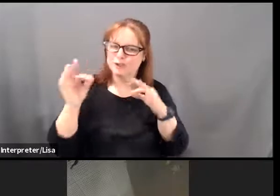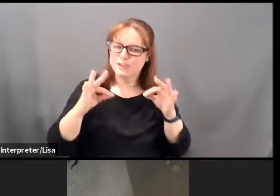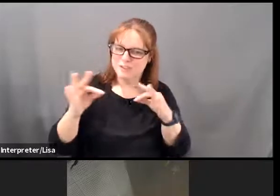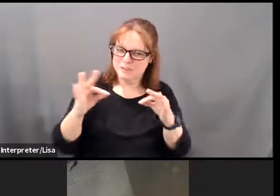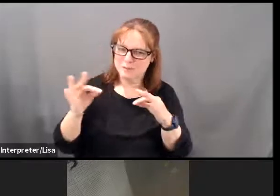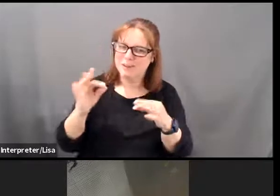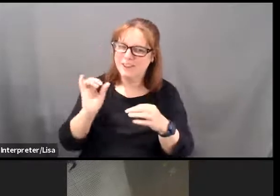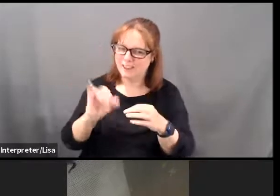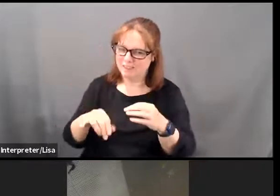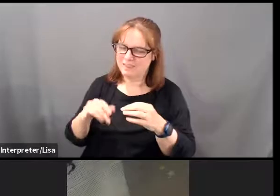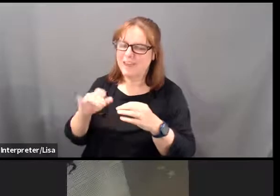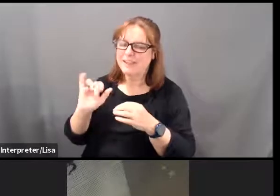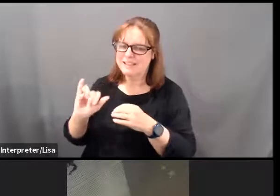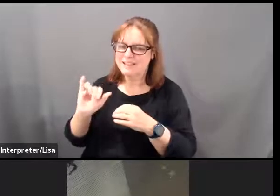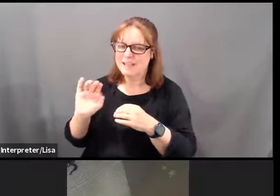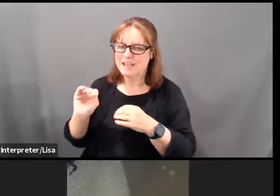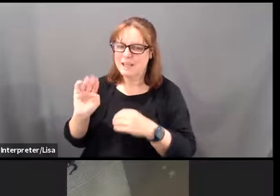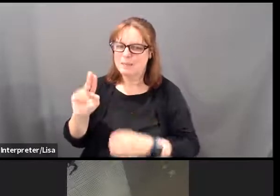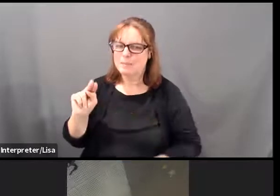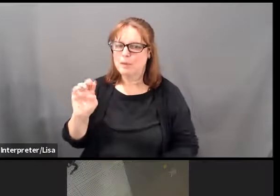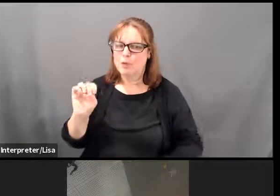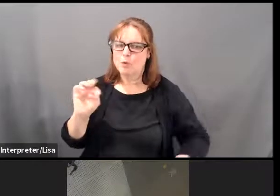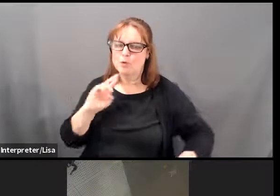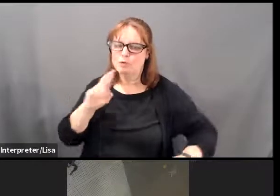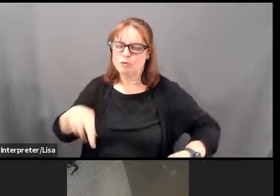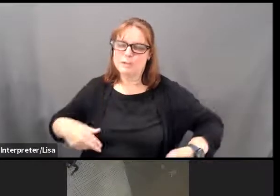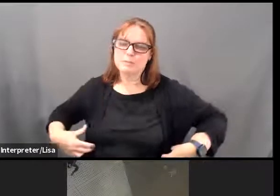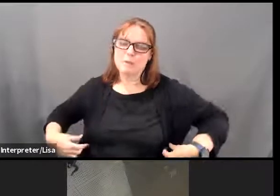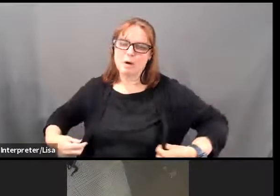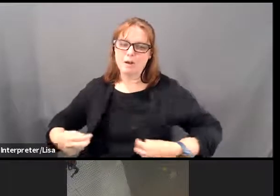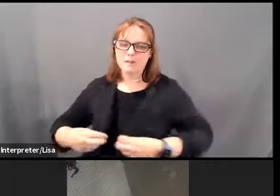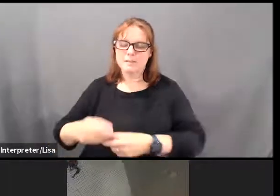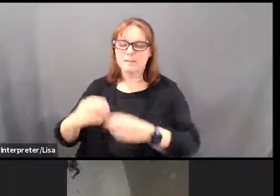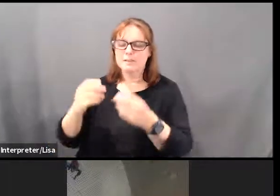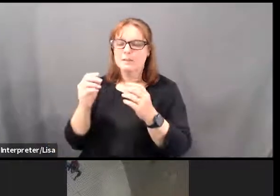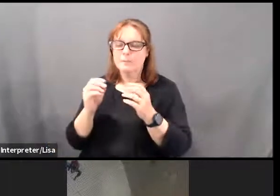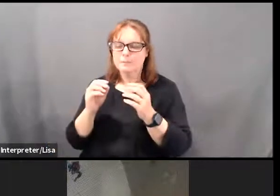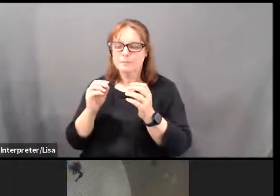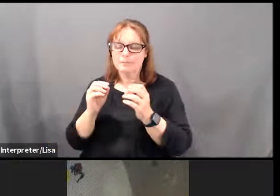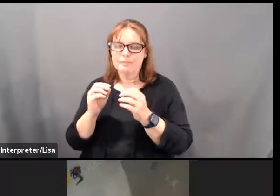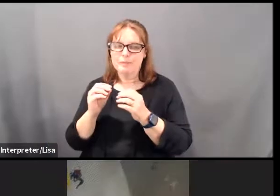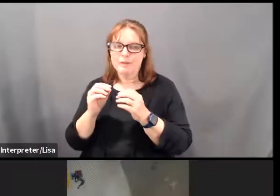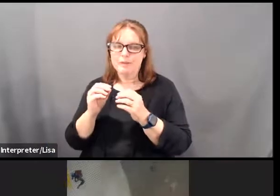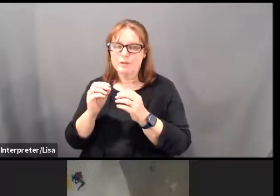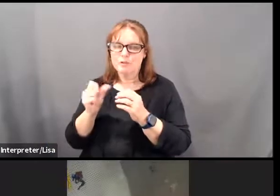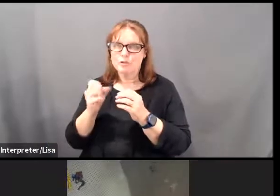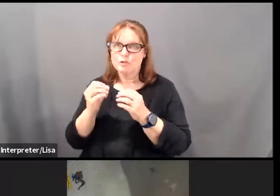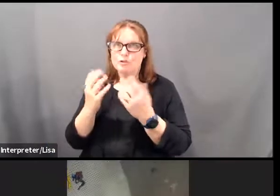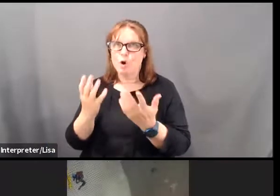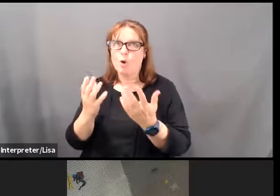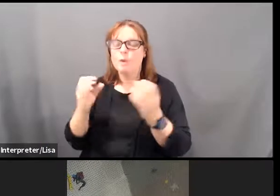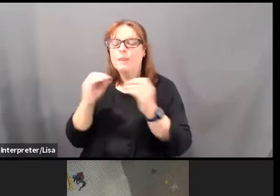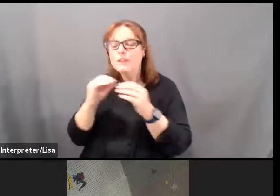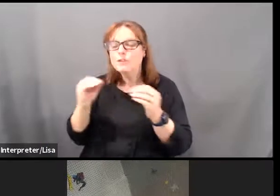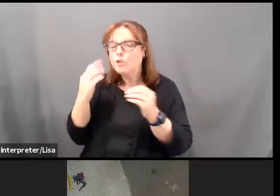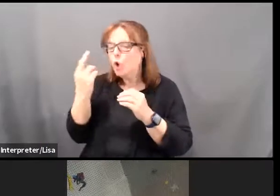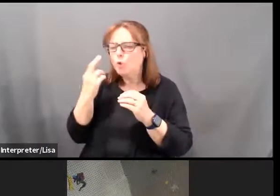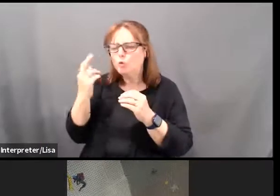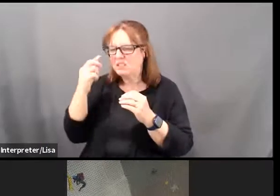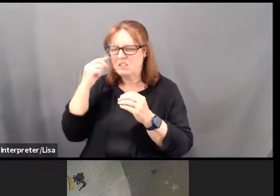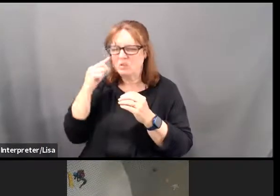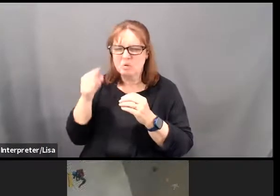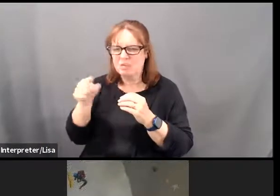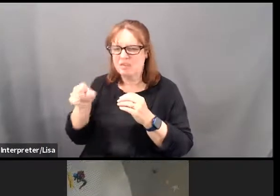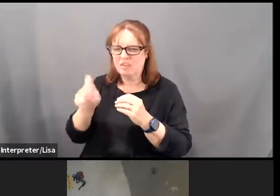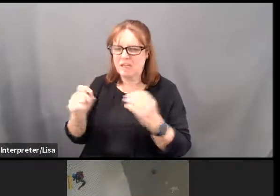sometimes gets you a little bit more of a response than the first dose. And that's more than what most people get. But there's no reason to believe that person would need a booster more